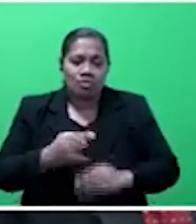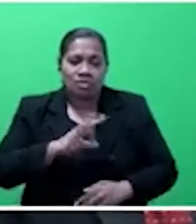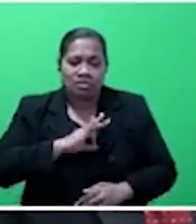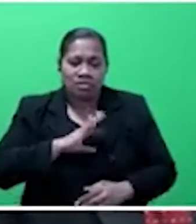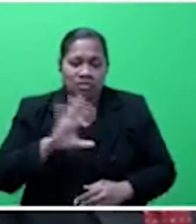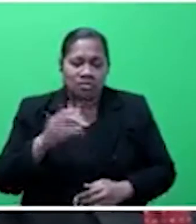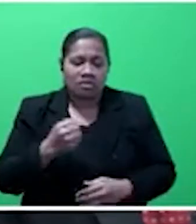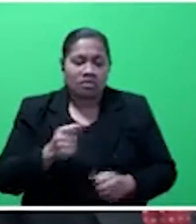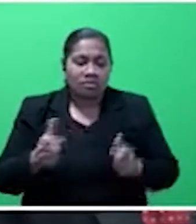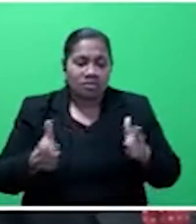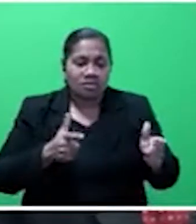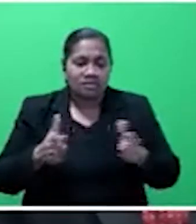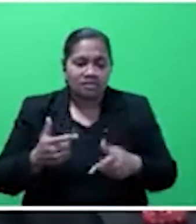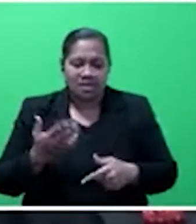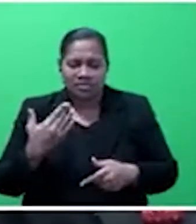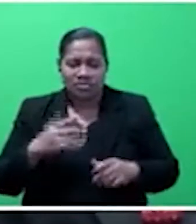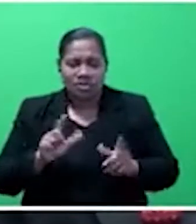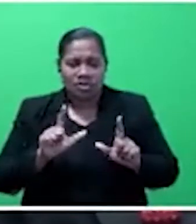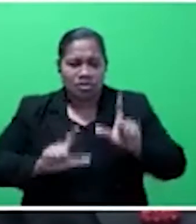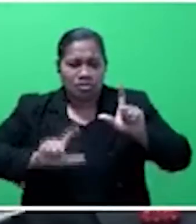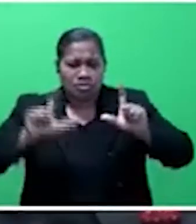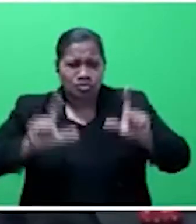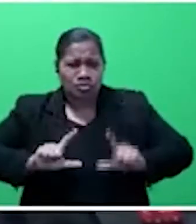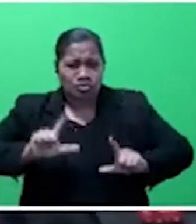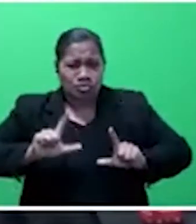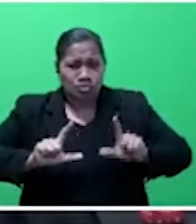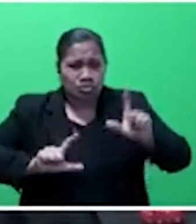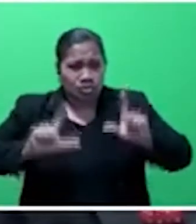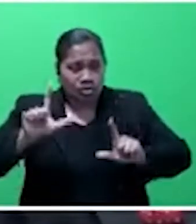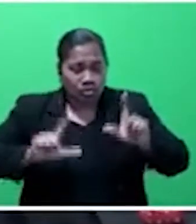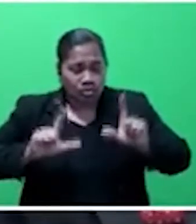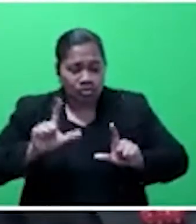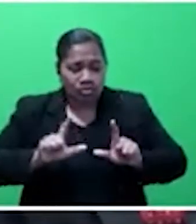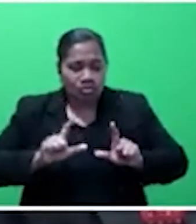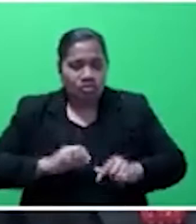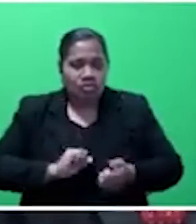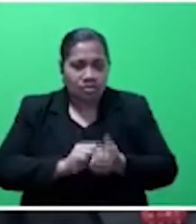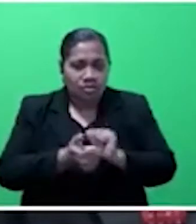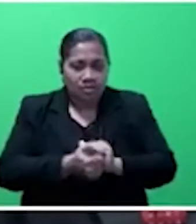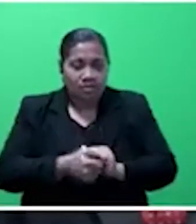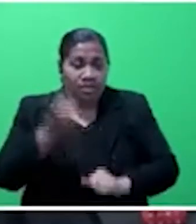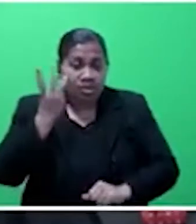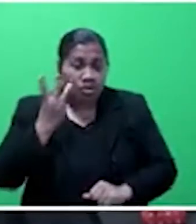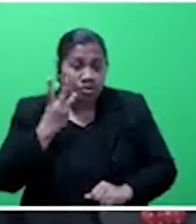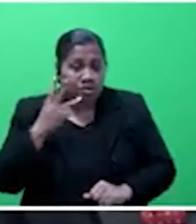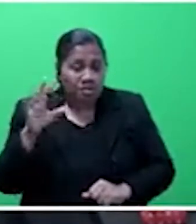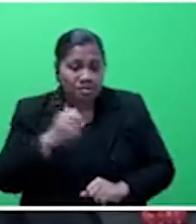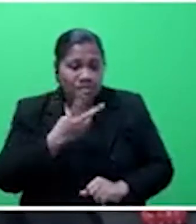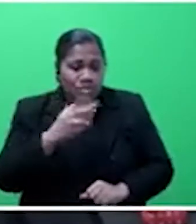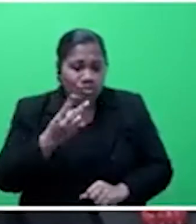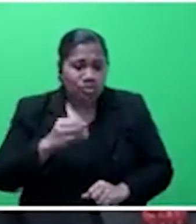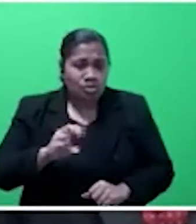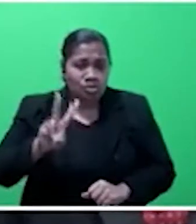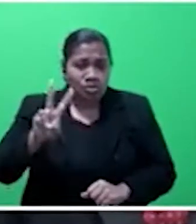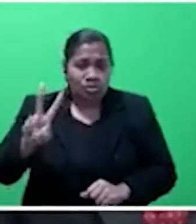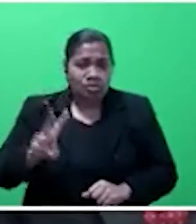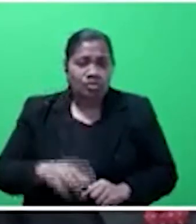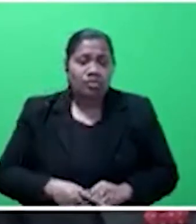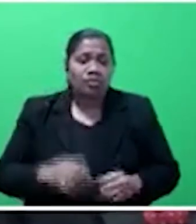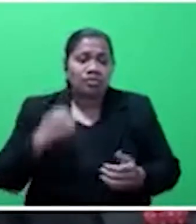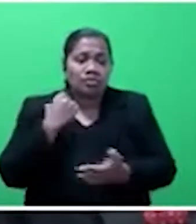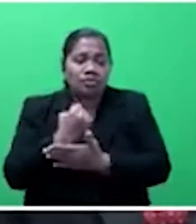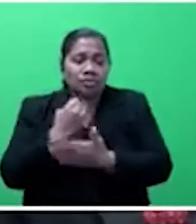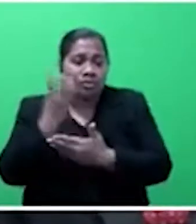recent Tokyo Olympic Games, and the Fijian 15s women claiming the 2022 Super Rugby Women's Competition, Mr. Speaker